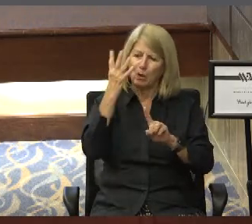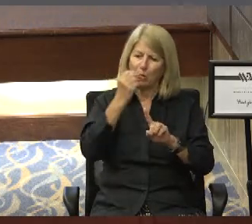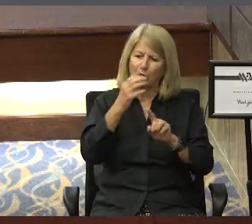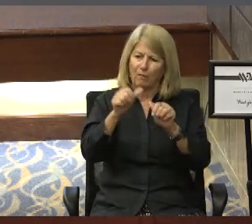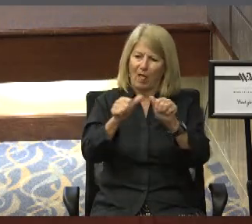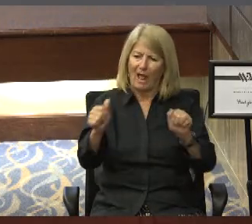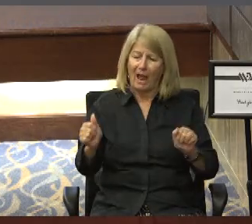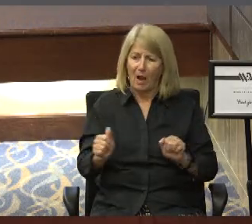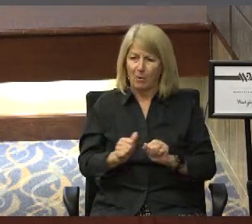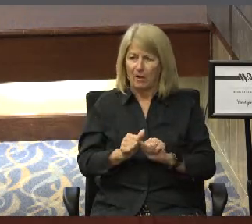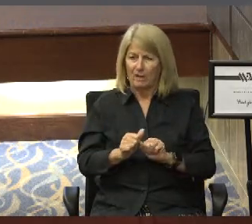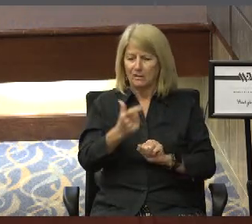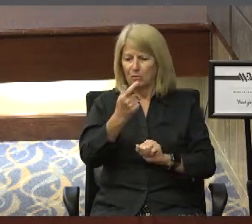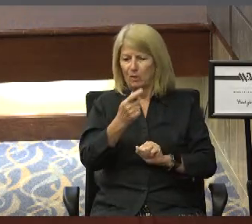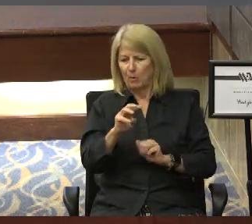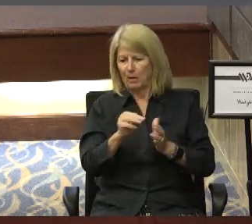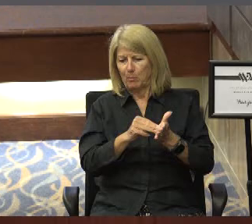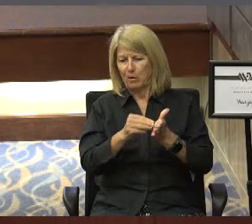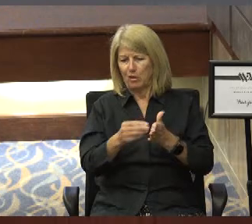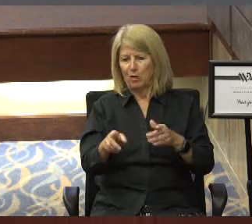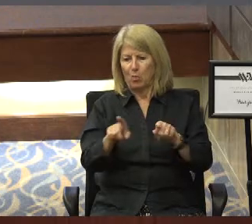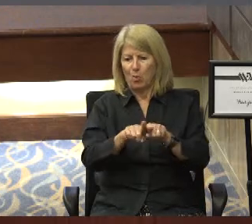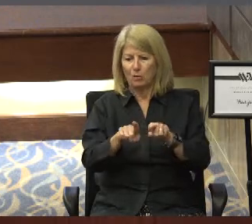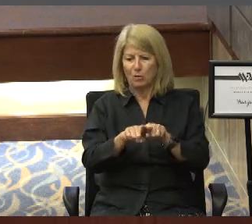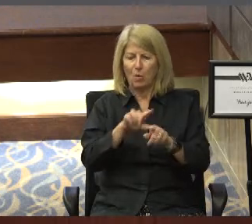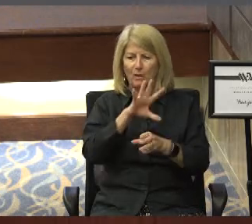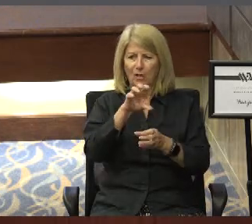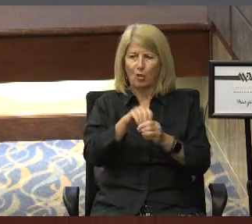That's 21 million, which also includes the